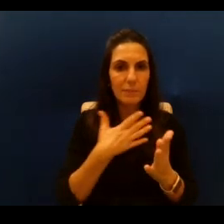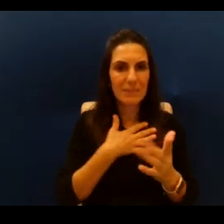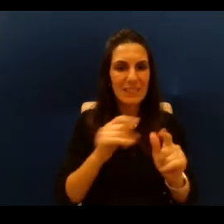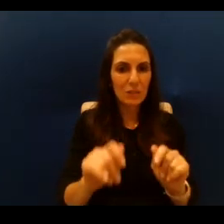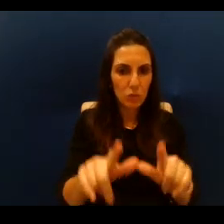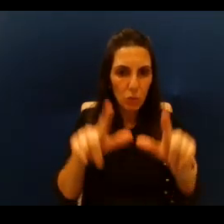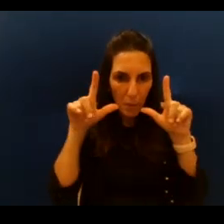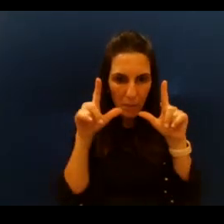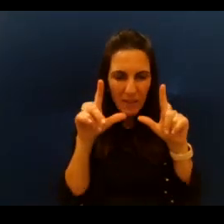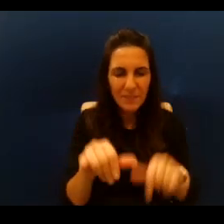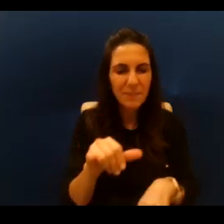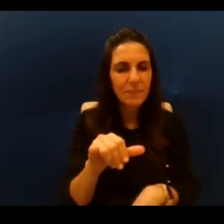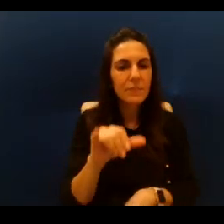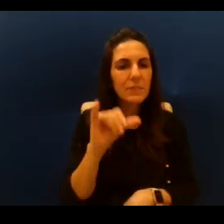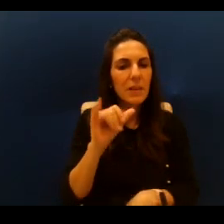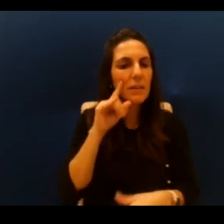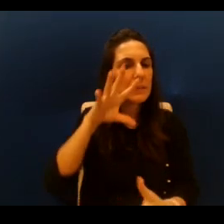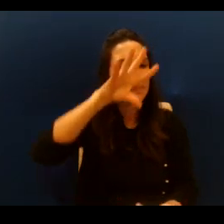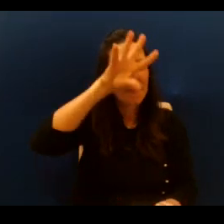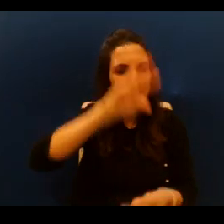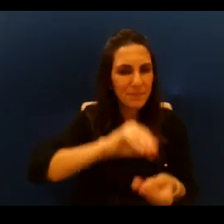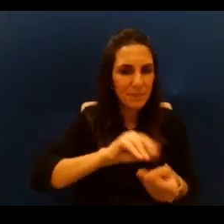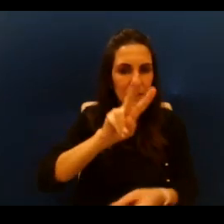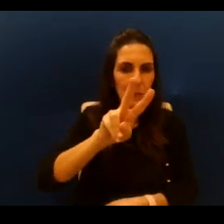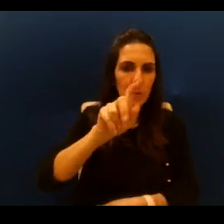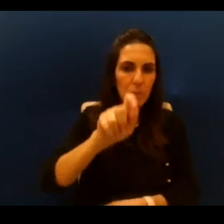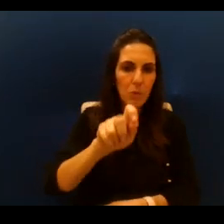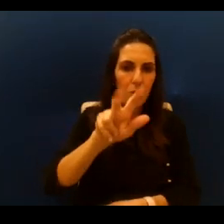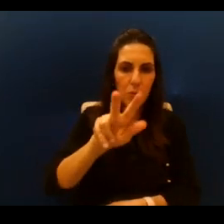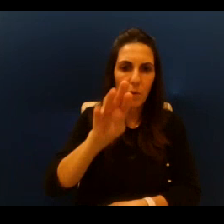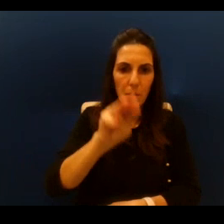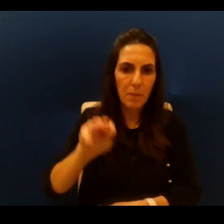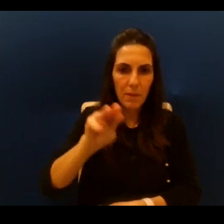So the total project cost is